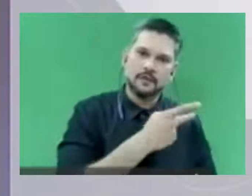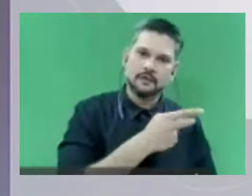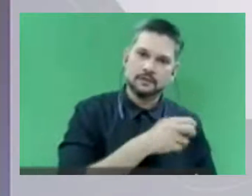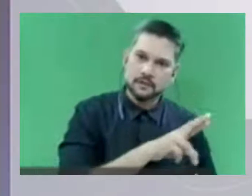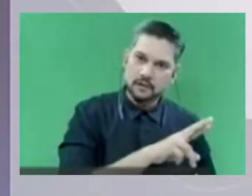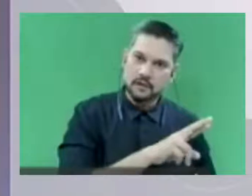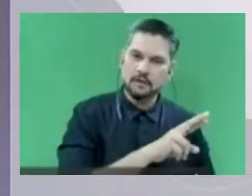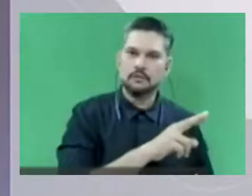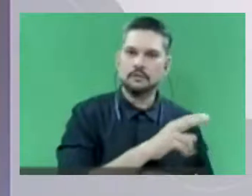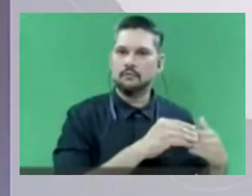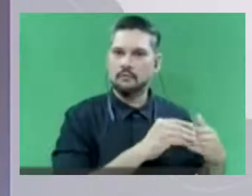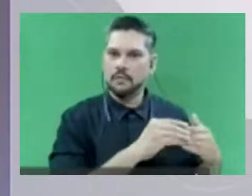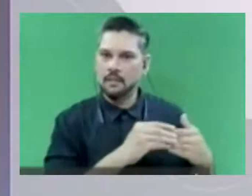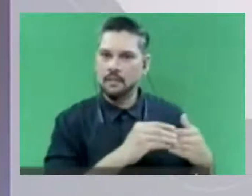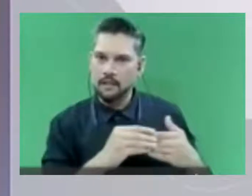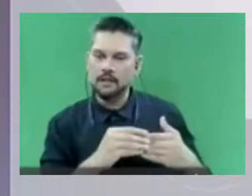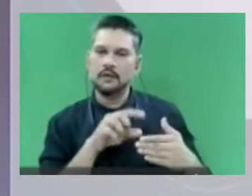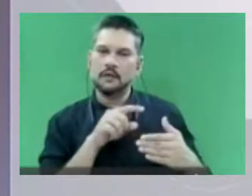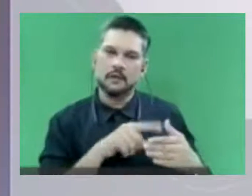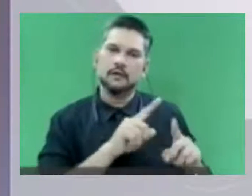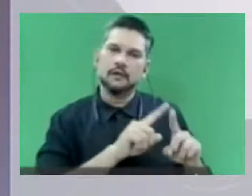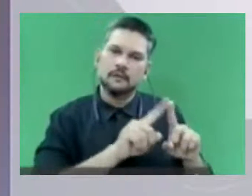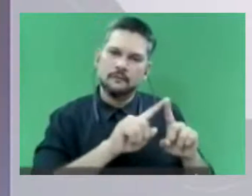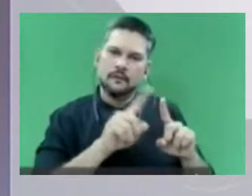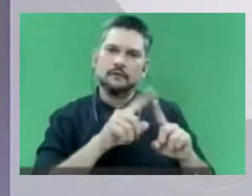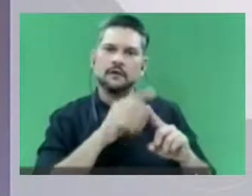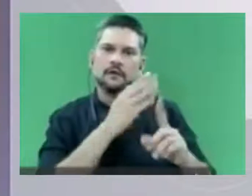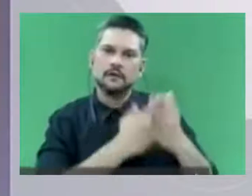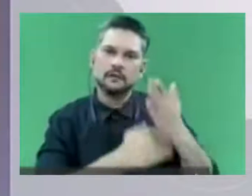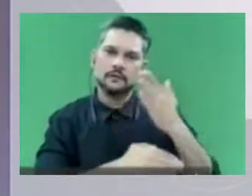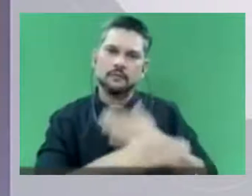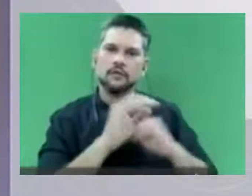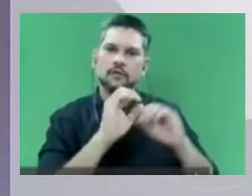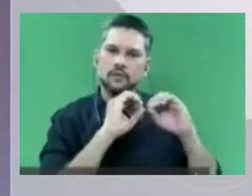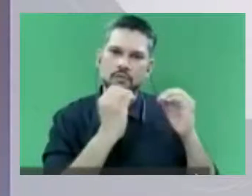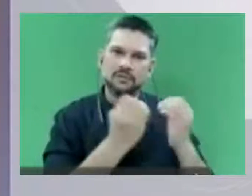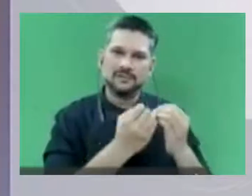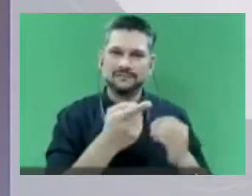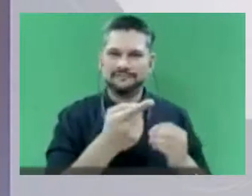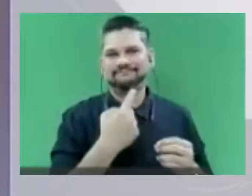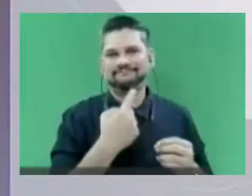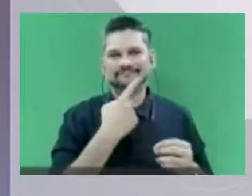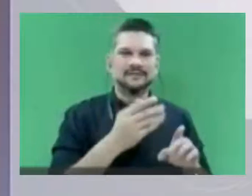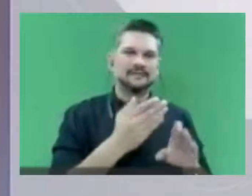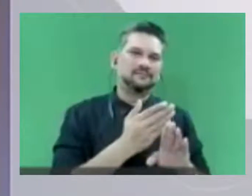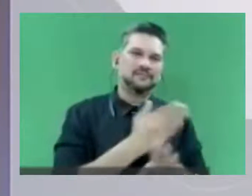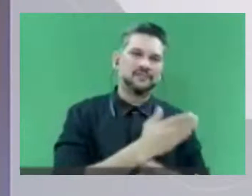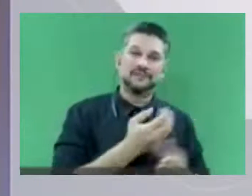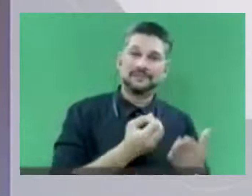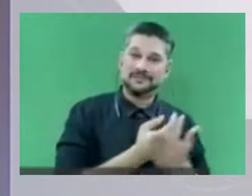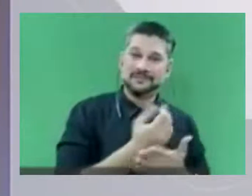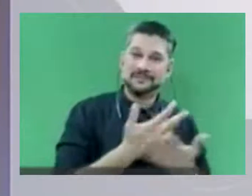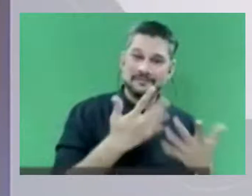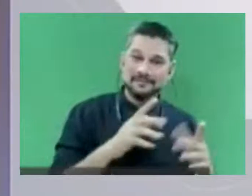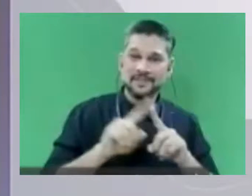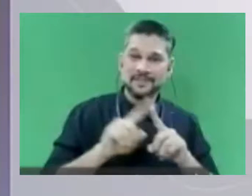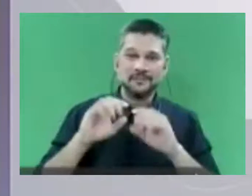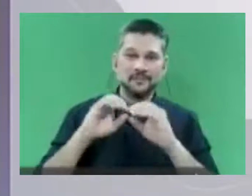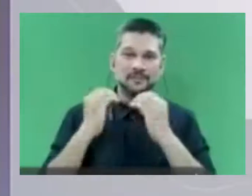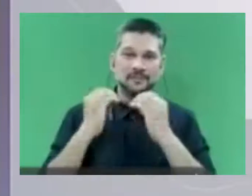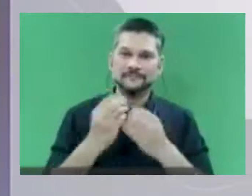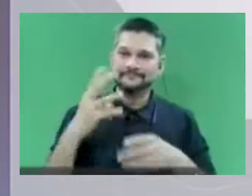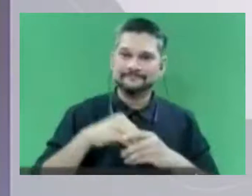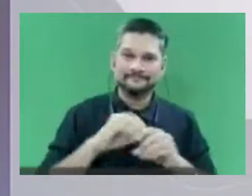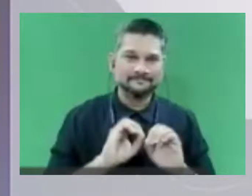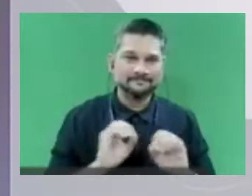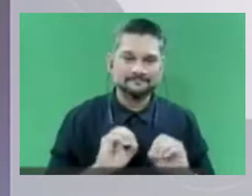with other disability organizations, as you mentioned, that they're not usually part of the conversation, to design how the policy should be and